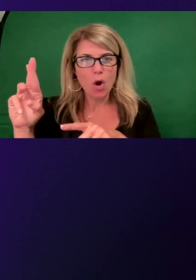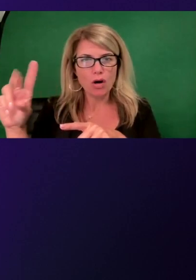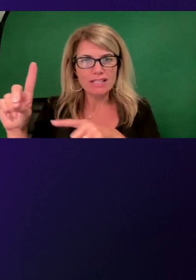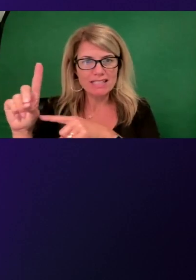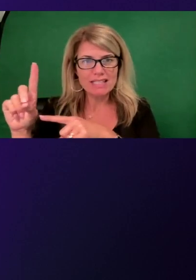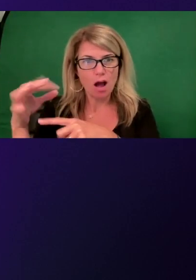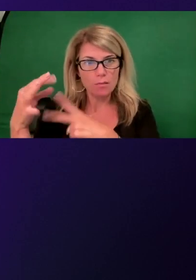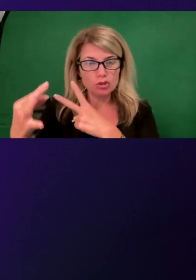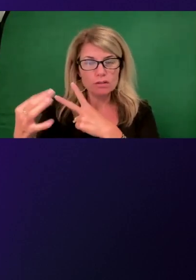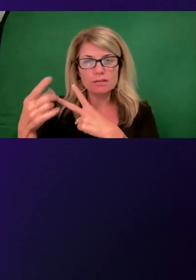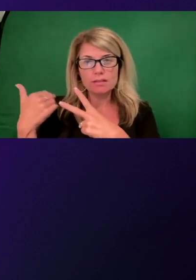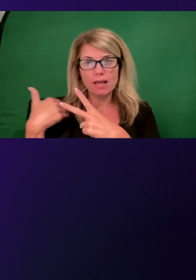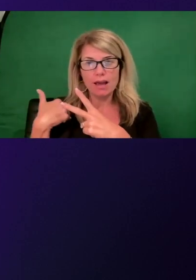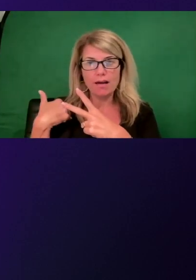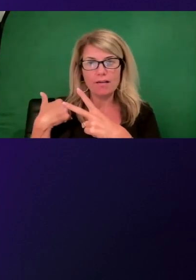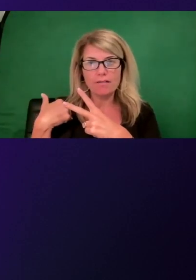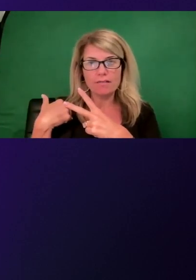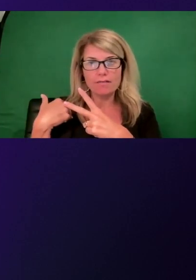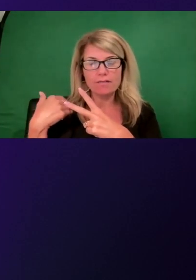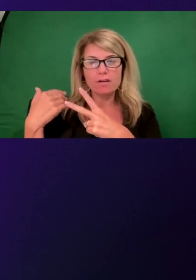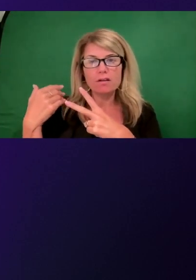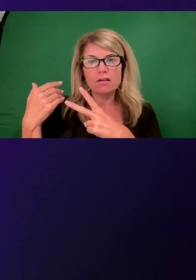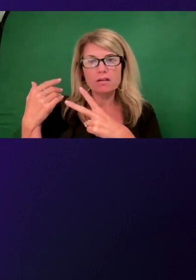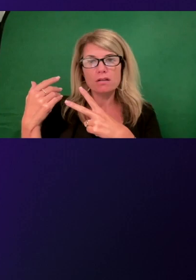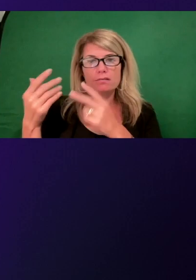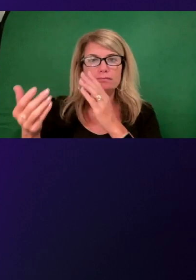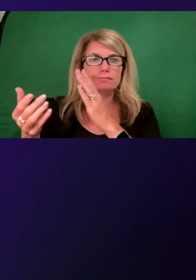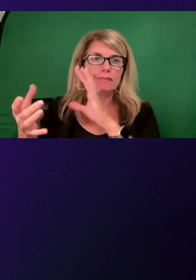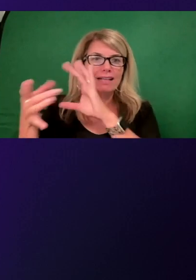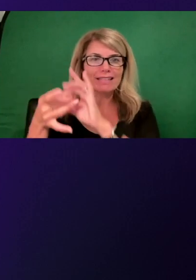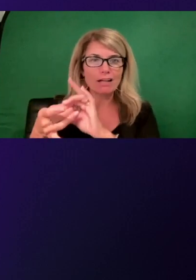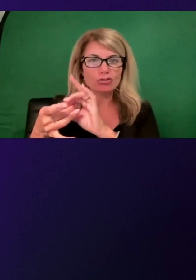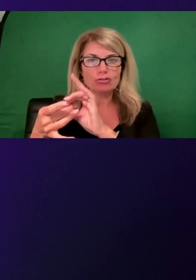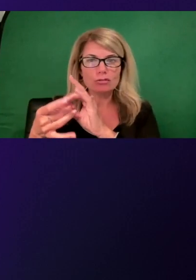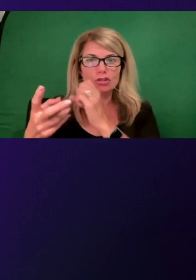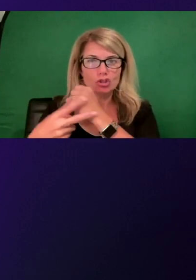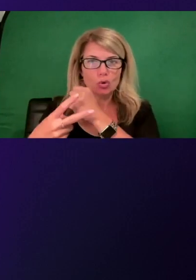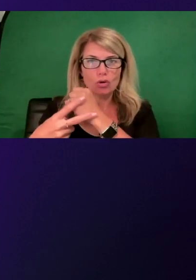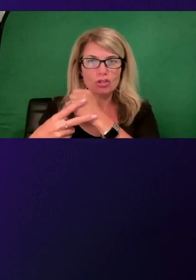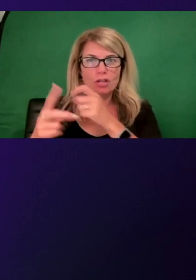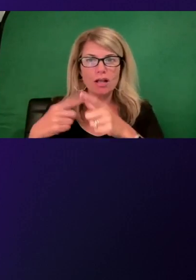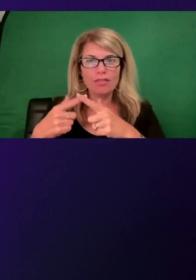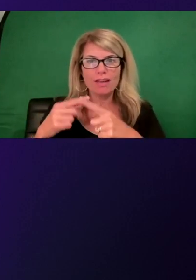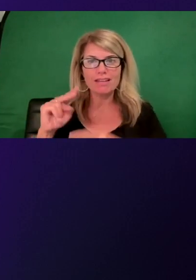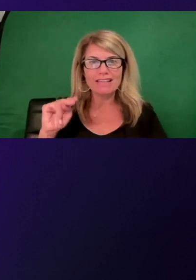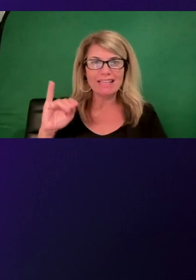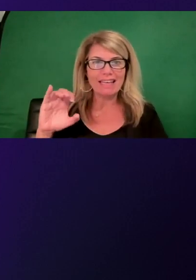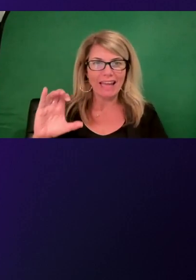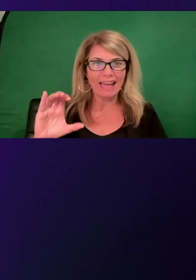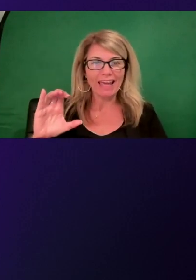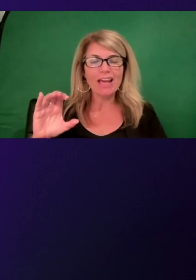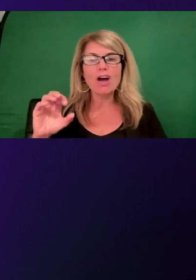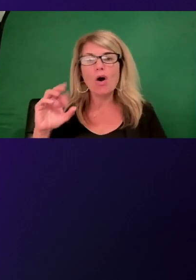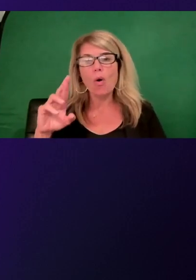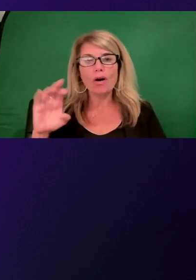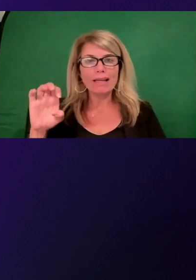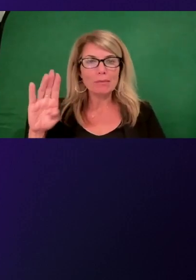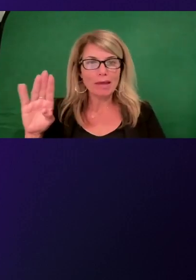have OEM SSD-based local attached storage. And then there is network attached storage as EBS. And these are